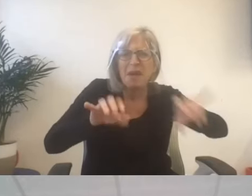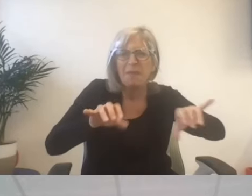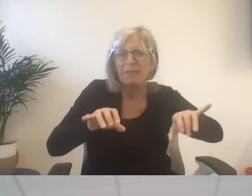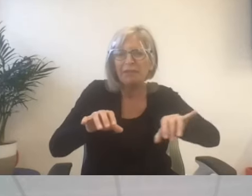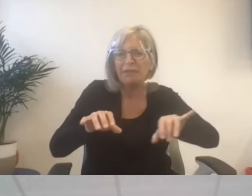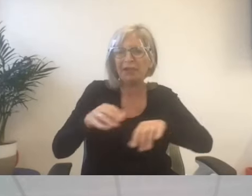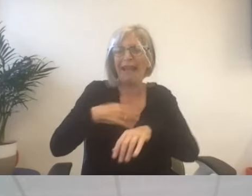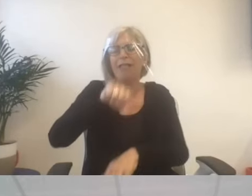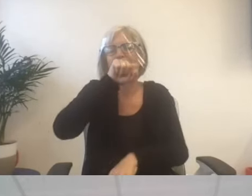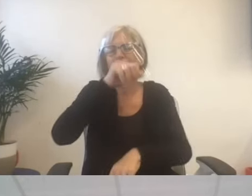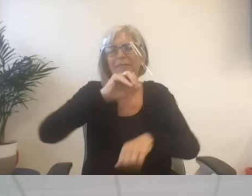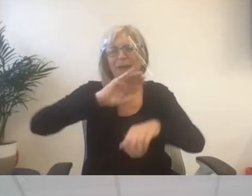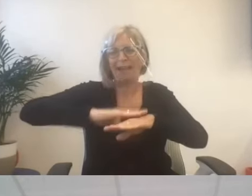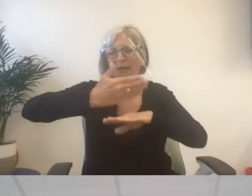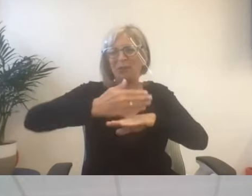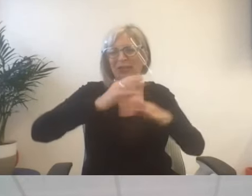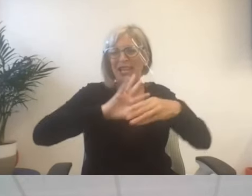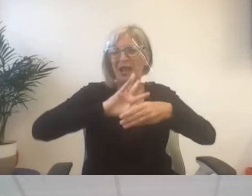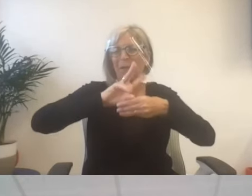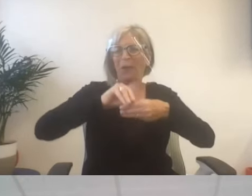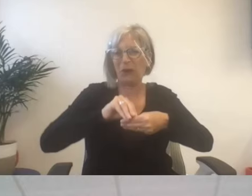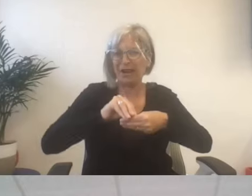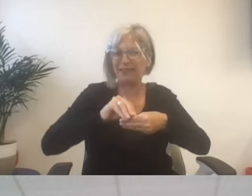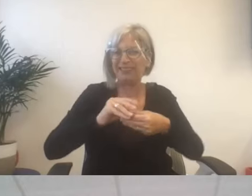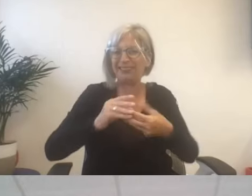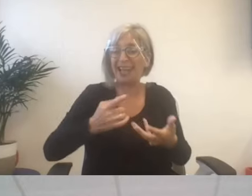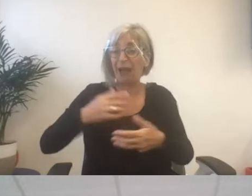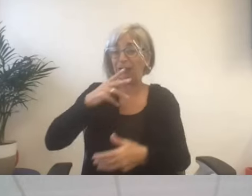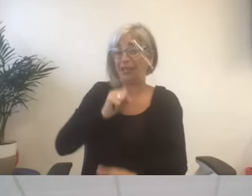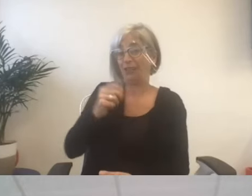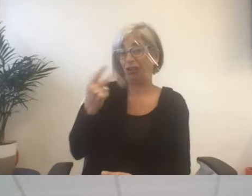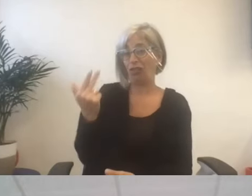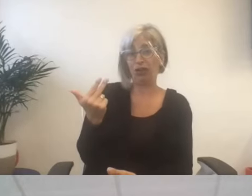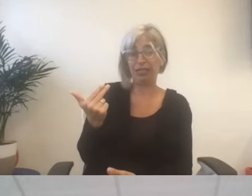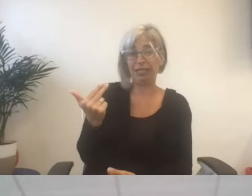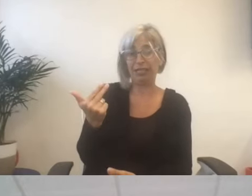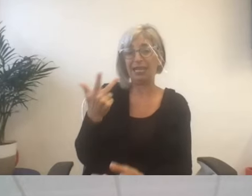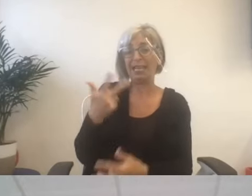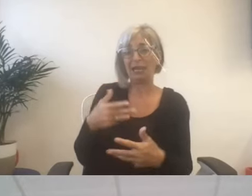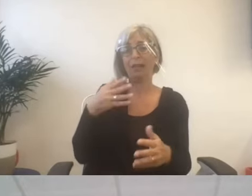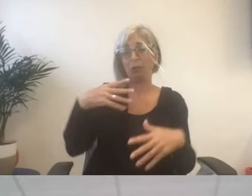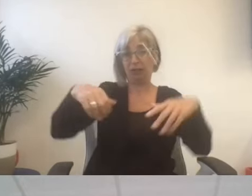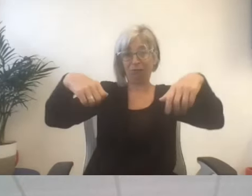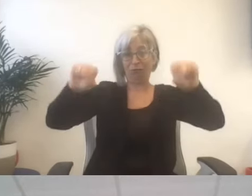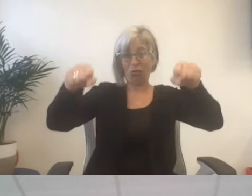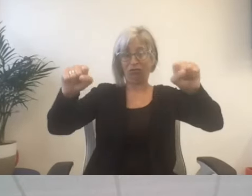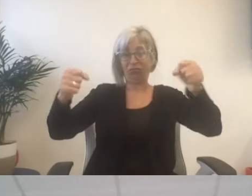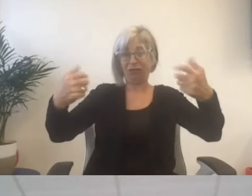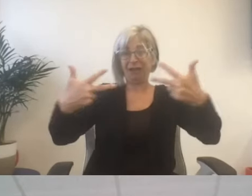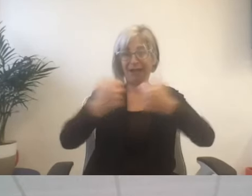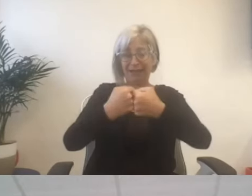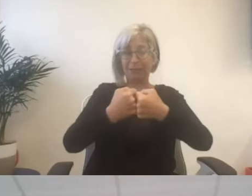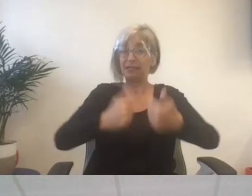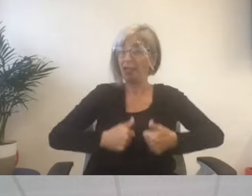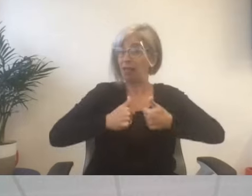got my love of computers and programming from. And when I was 13, my brother got into a motorcycle accident. He's alive. He's taking